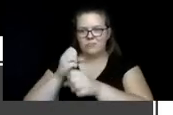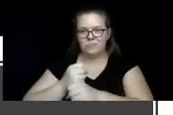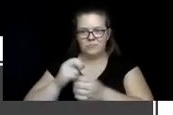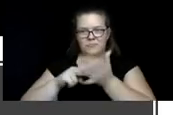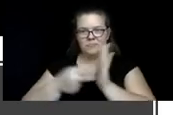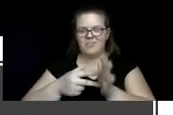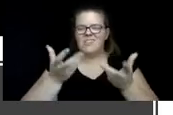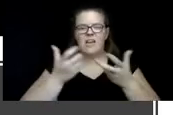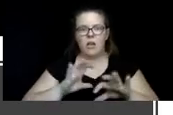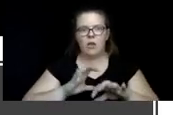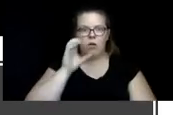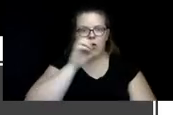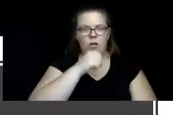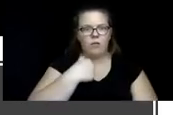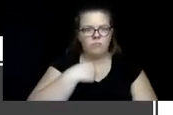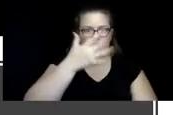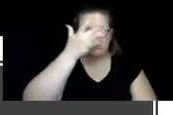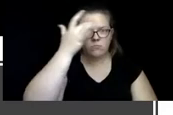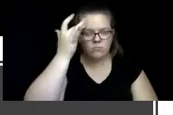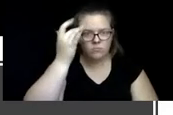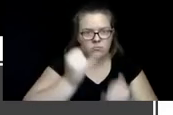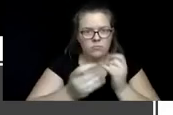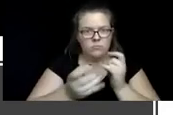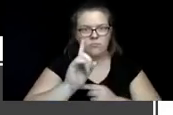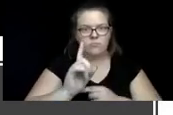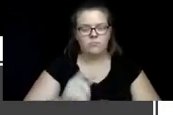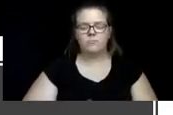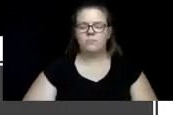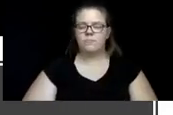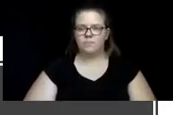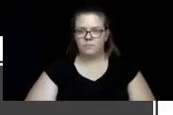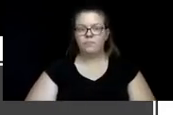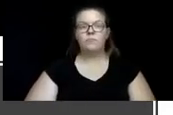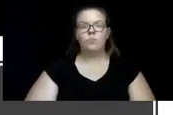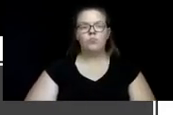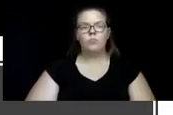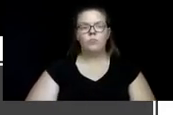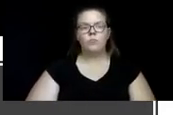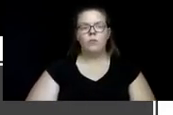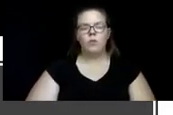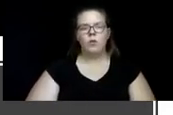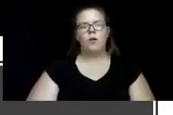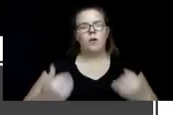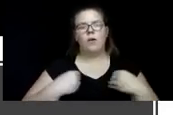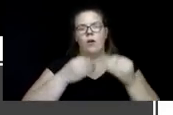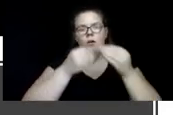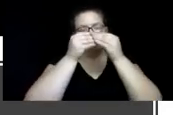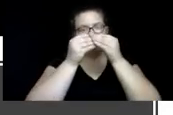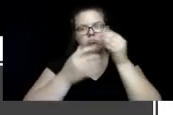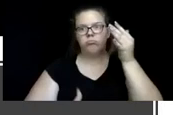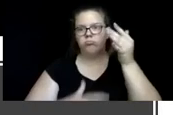to take the chance of me forgetting at the last second. We have a lot of clinics